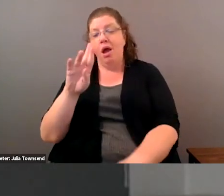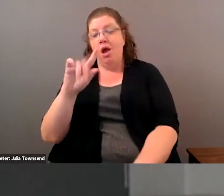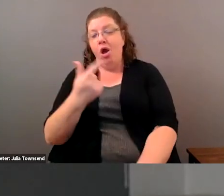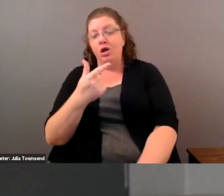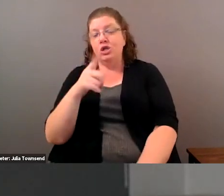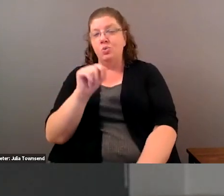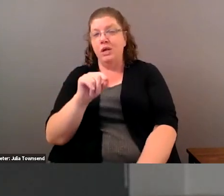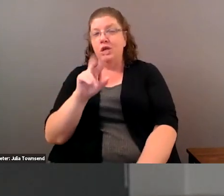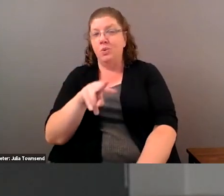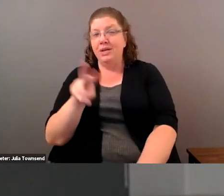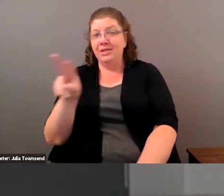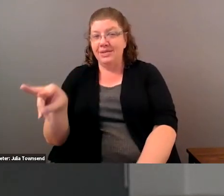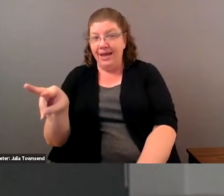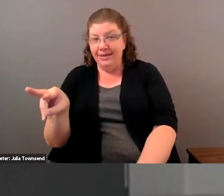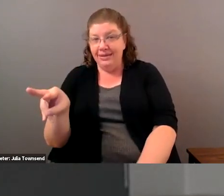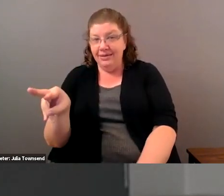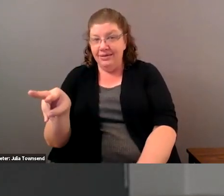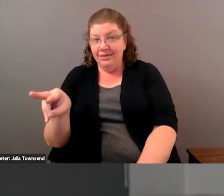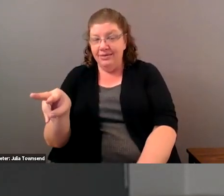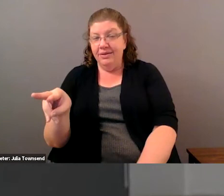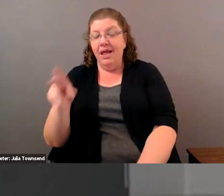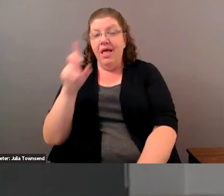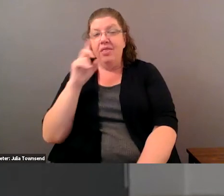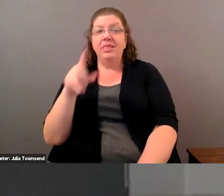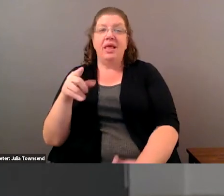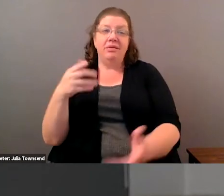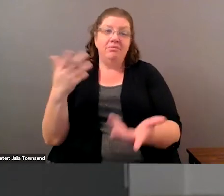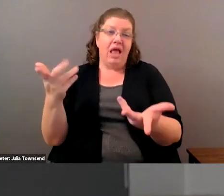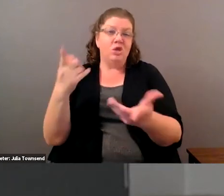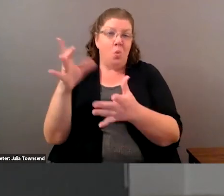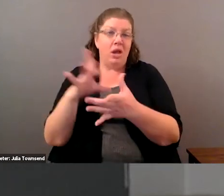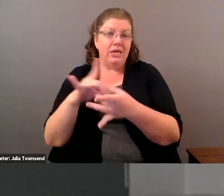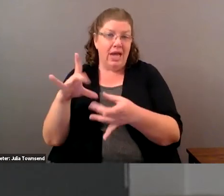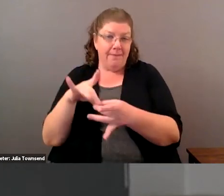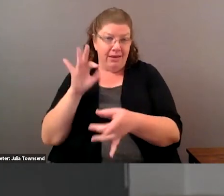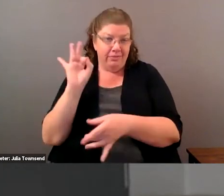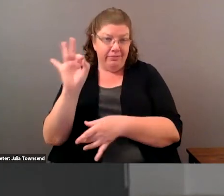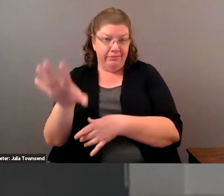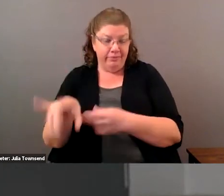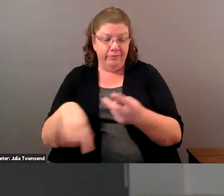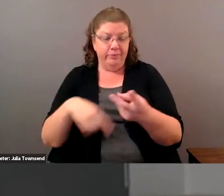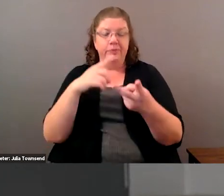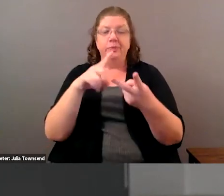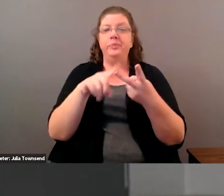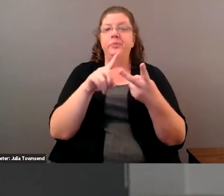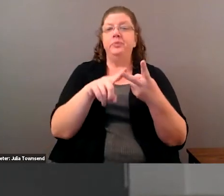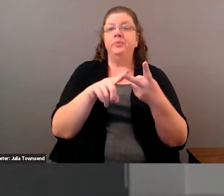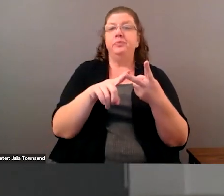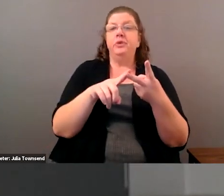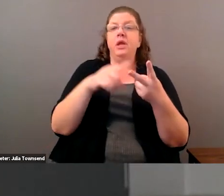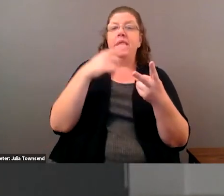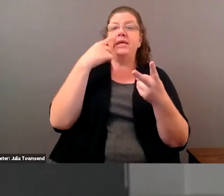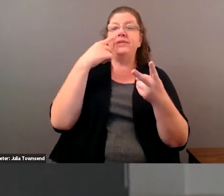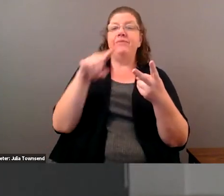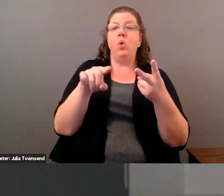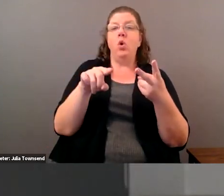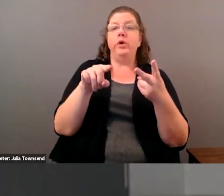deep into the other funds. So that's one comment. And then as far as the